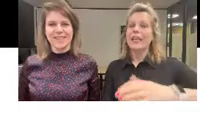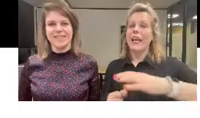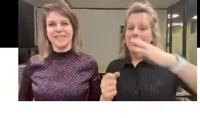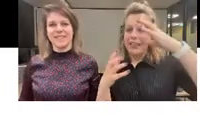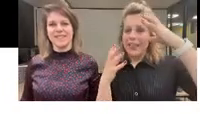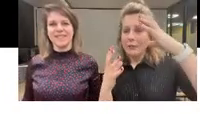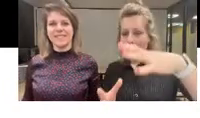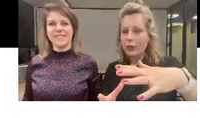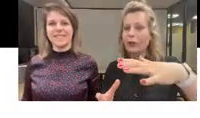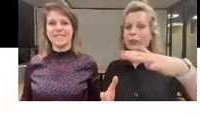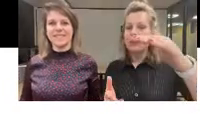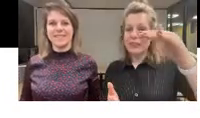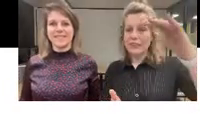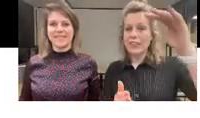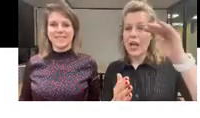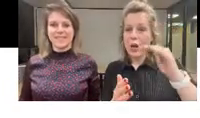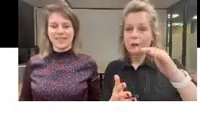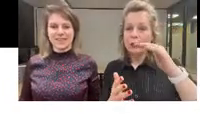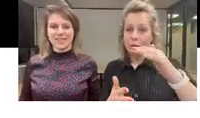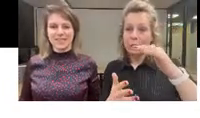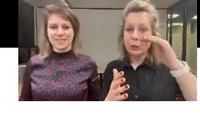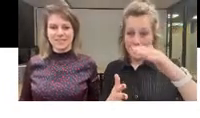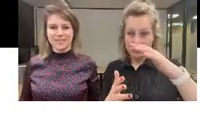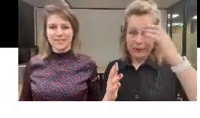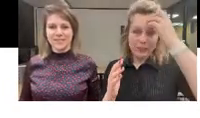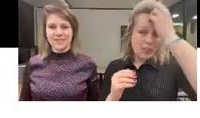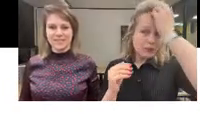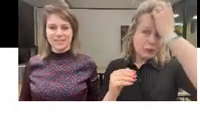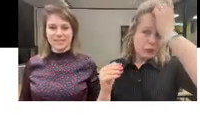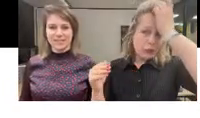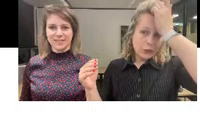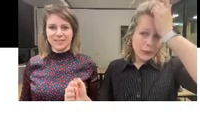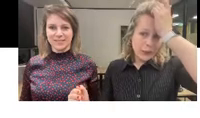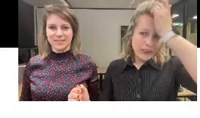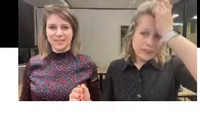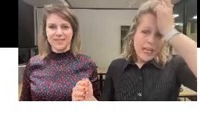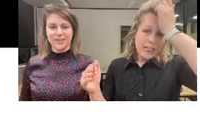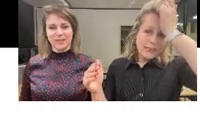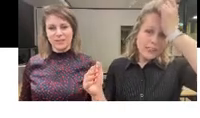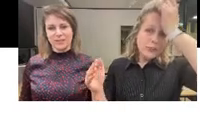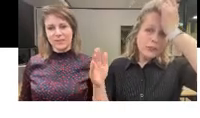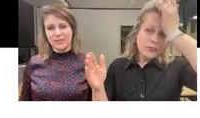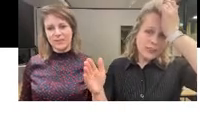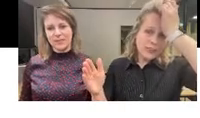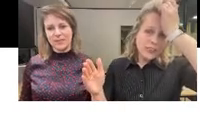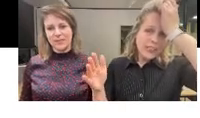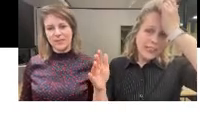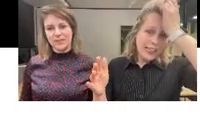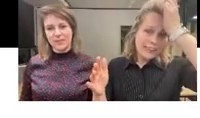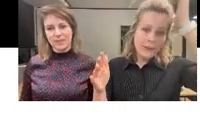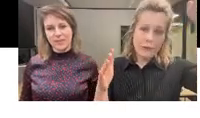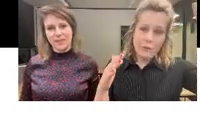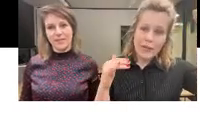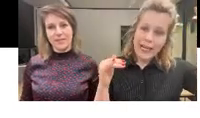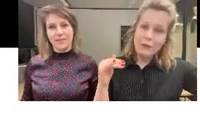pre, and in the middle, you can see after 2 weeks, measured after 2 or 3 weeks. And then you can see